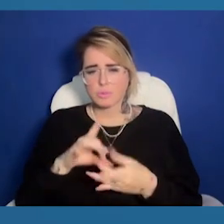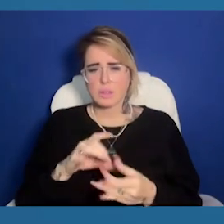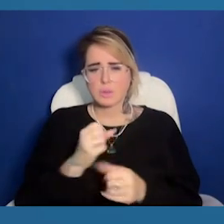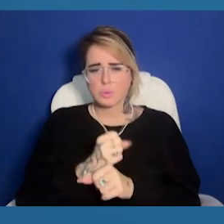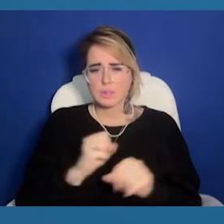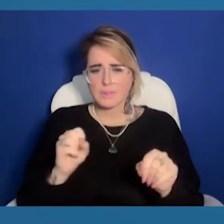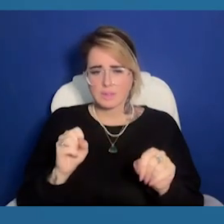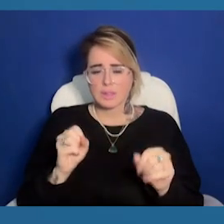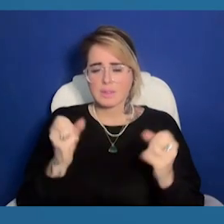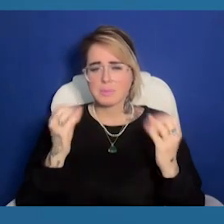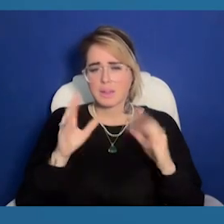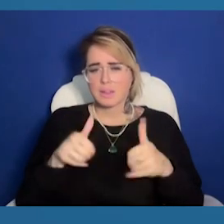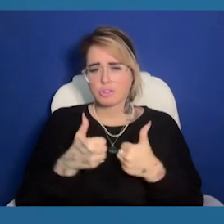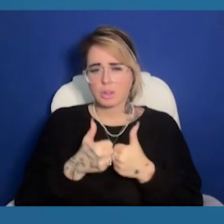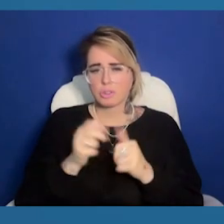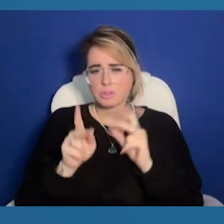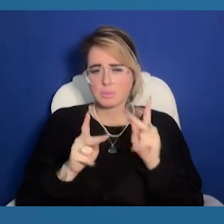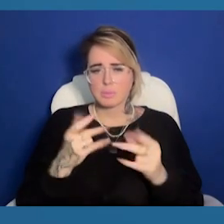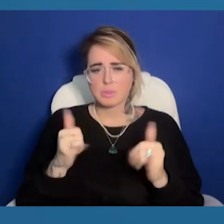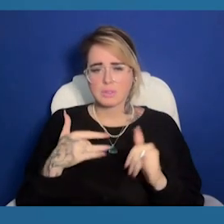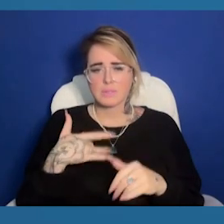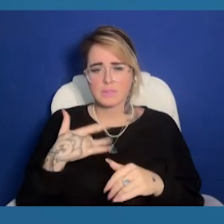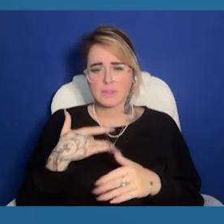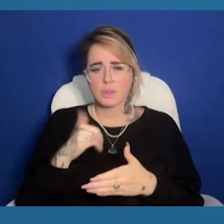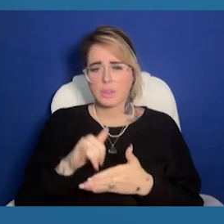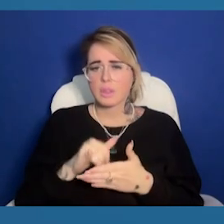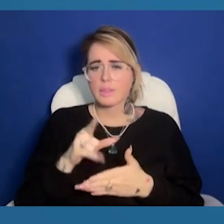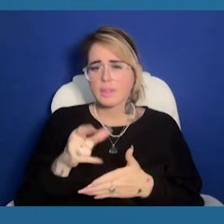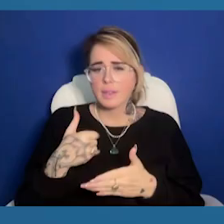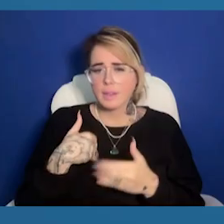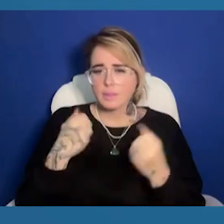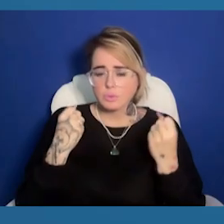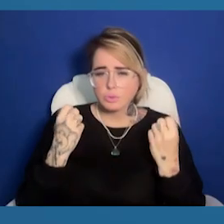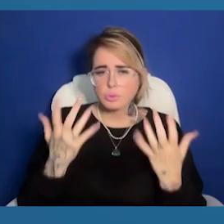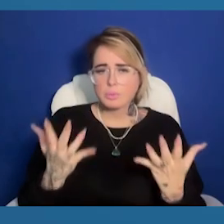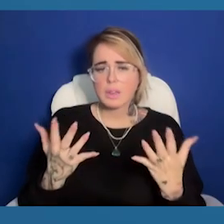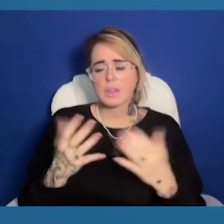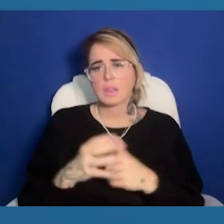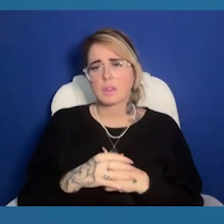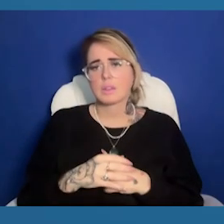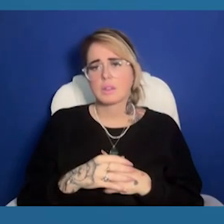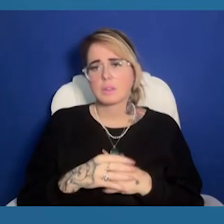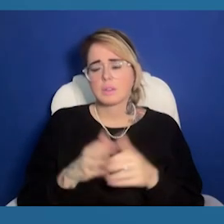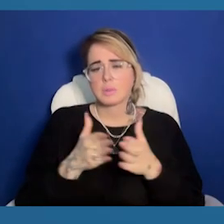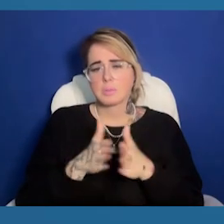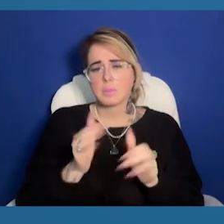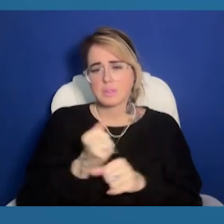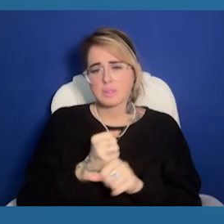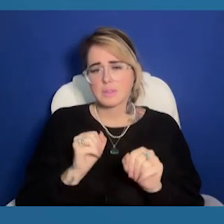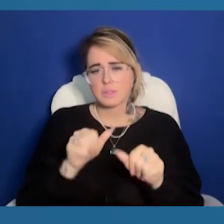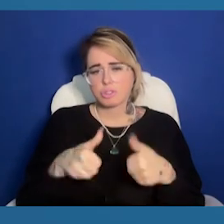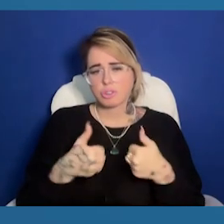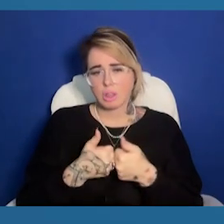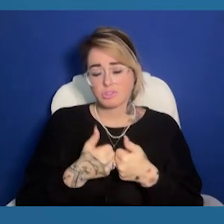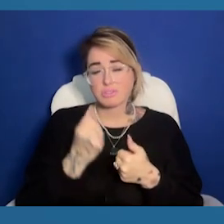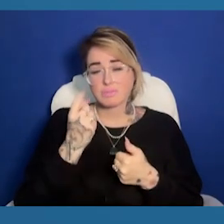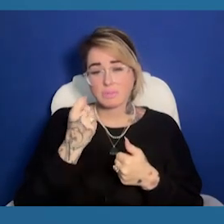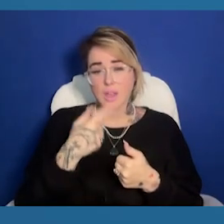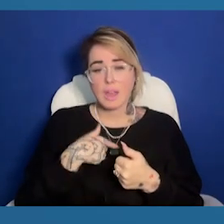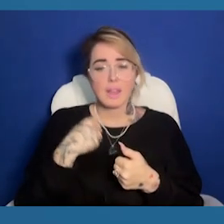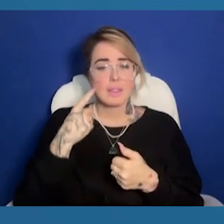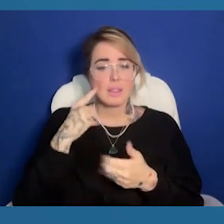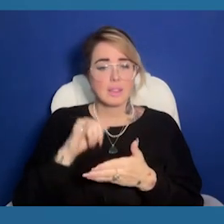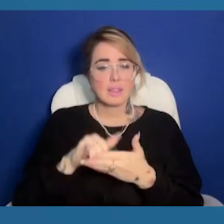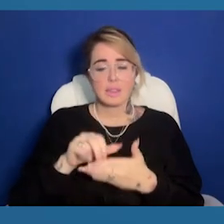People still felt that there were too many public safety challenges. And I think that discovery